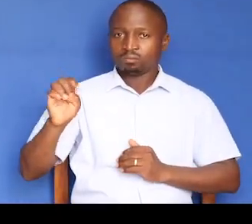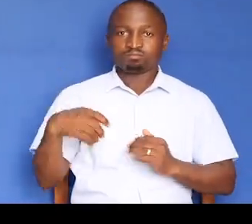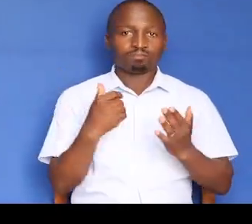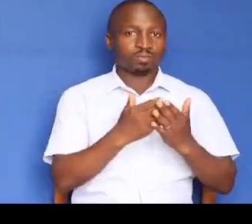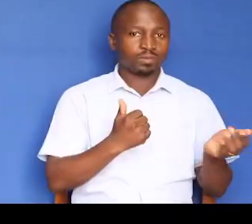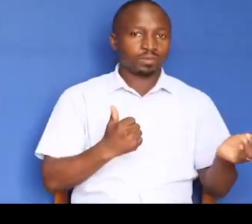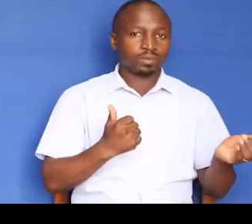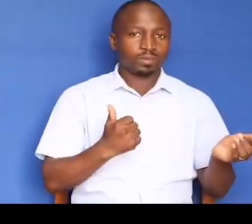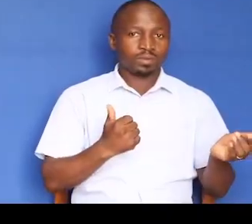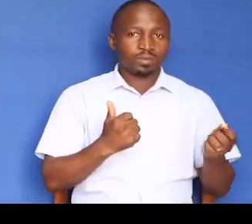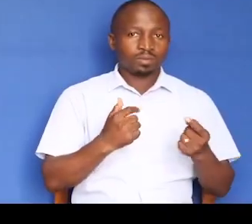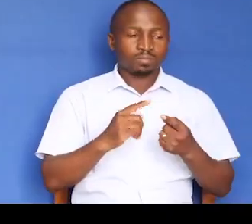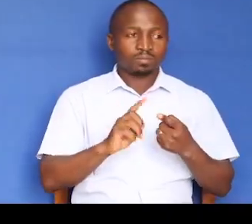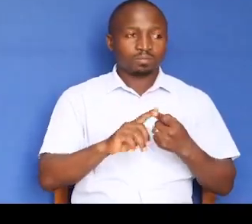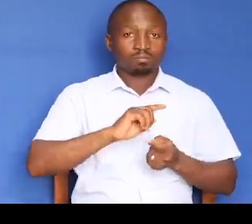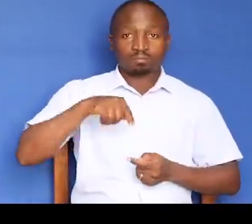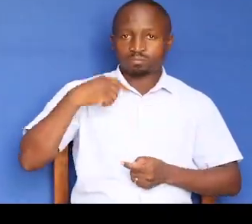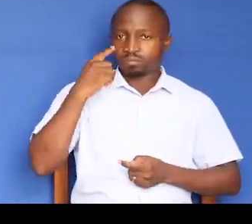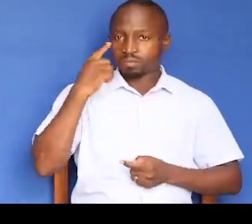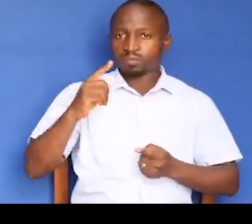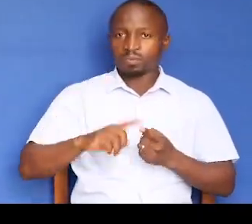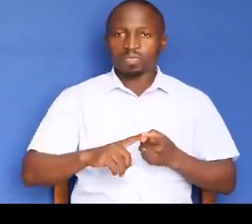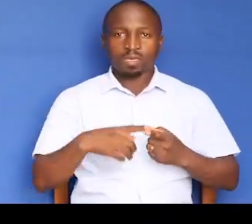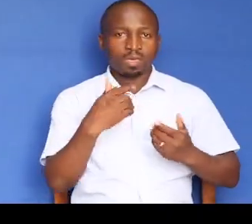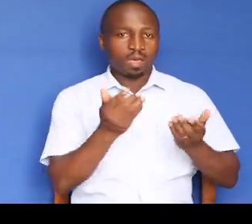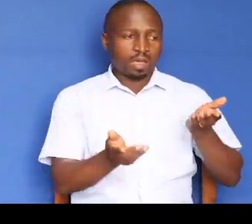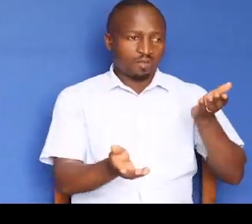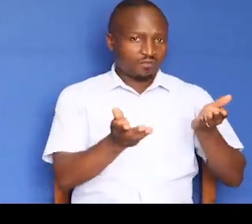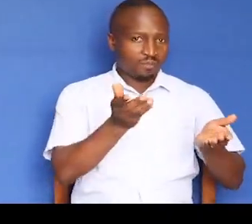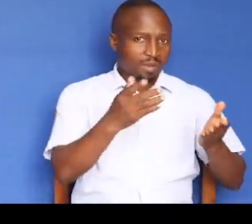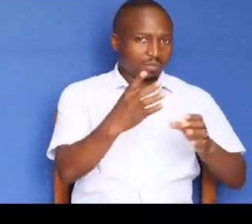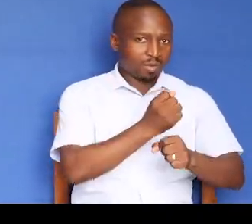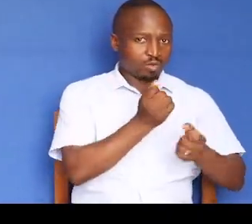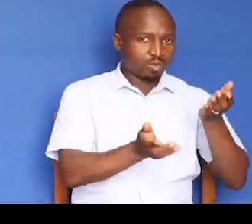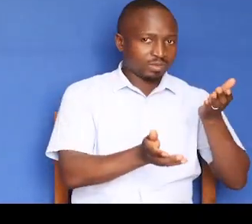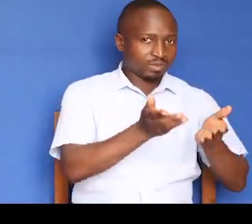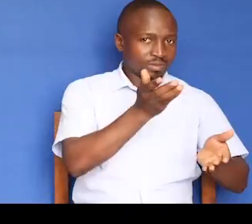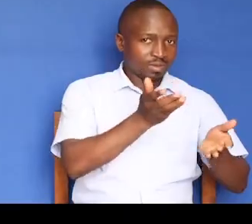because we have seen the average revenue